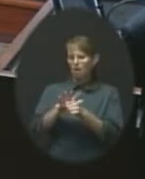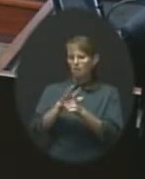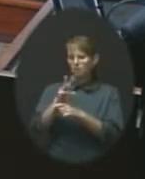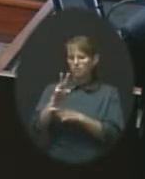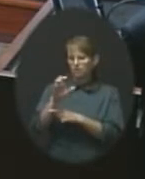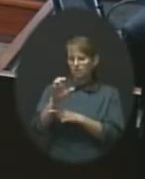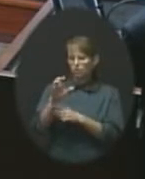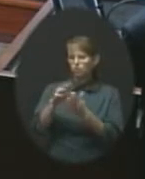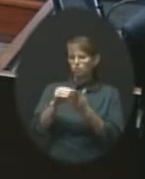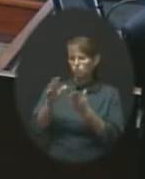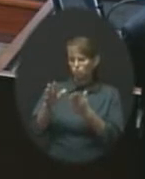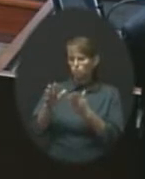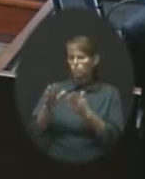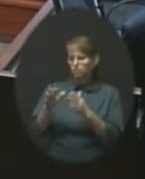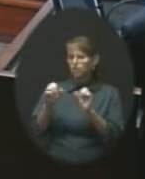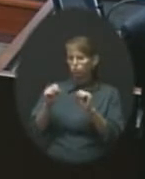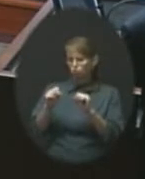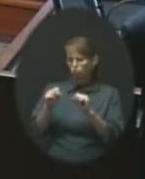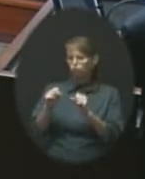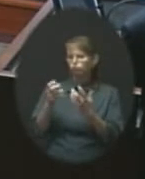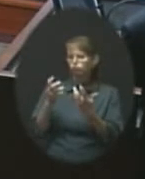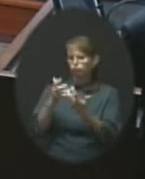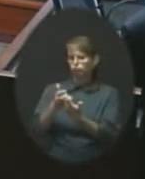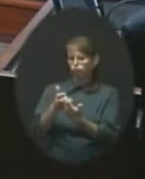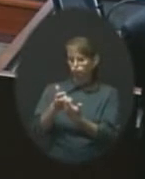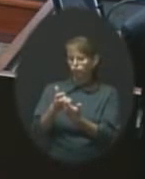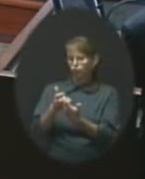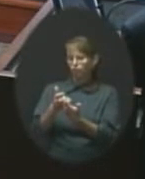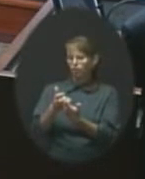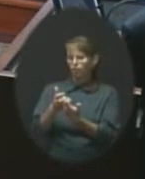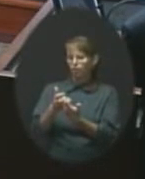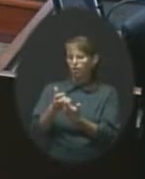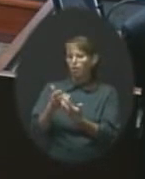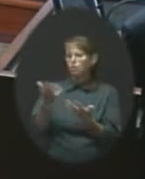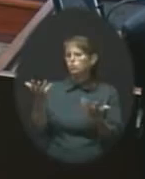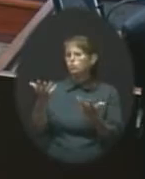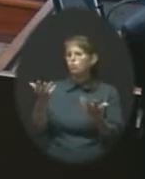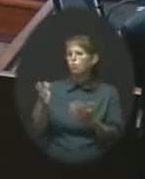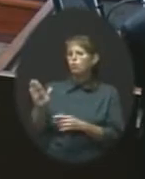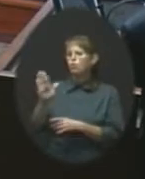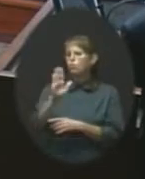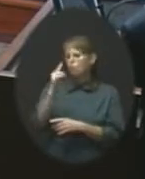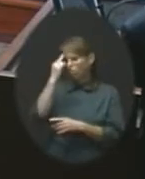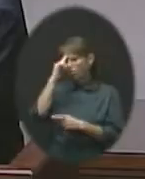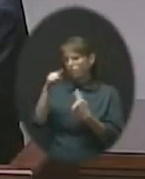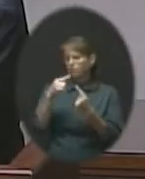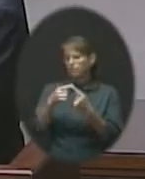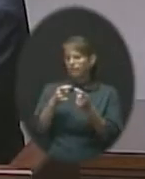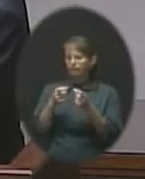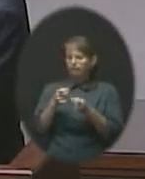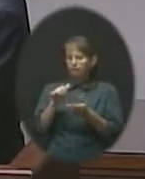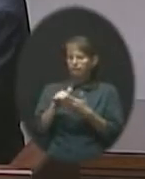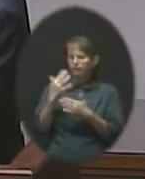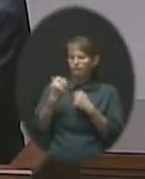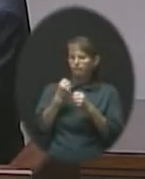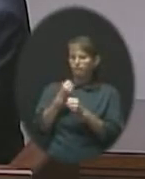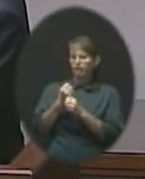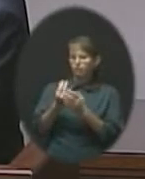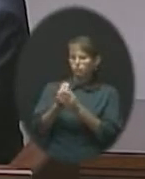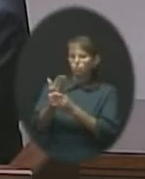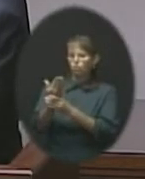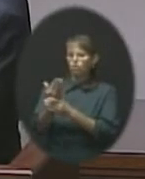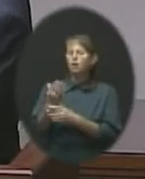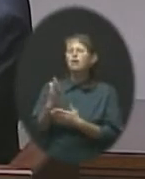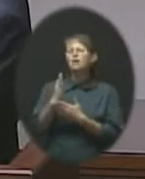Correct. And so what are the thoughts about handling that five-year growth? Some of these programs run